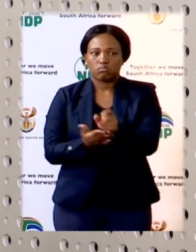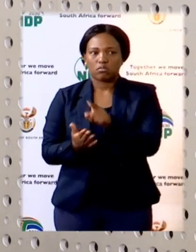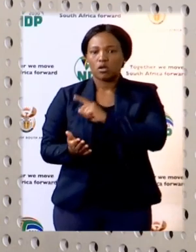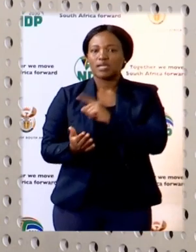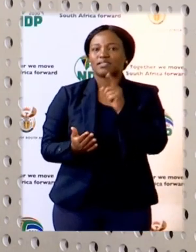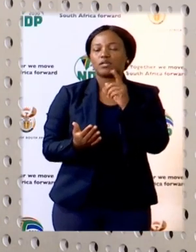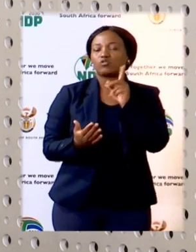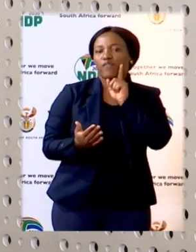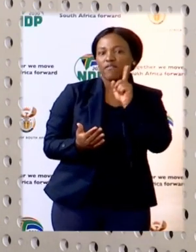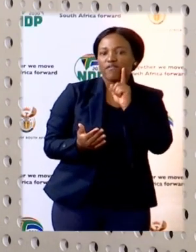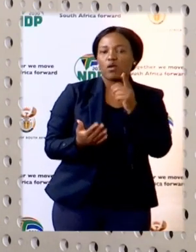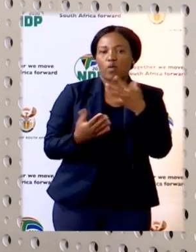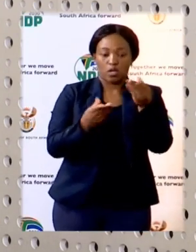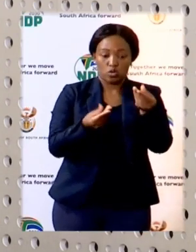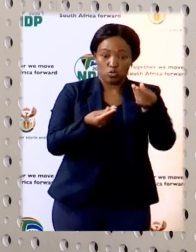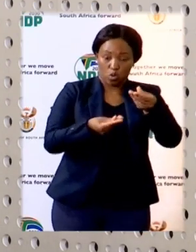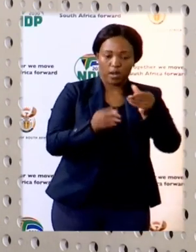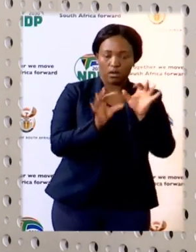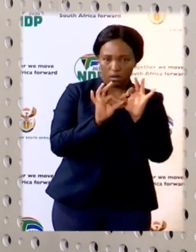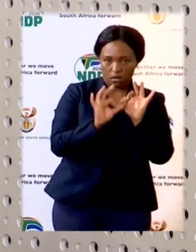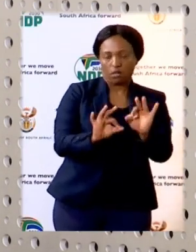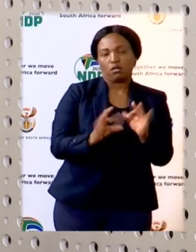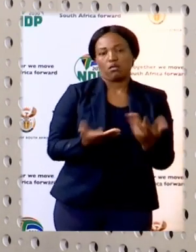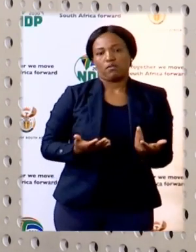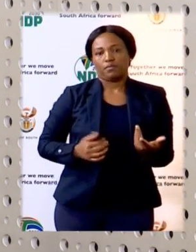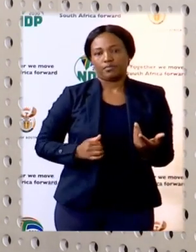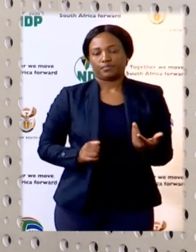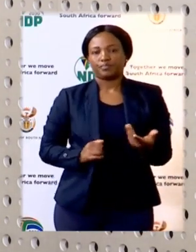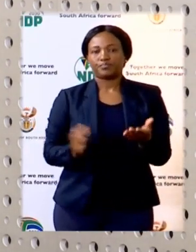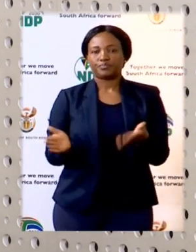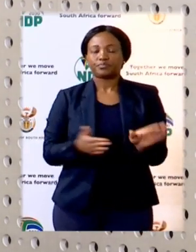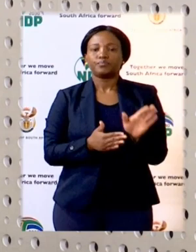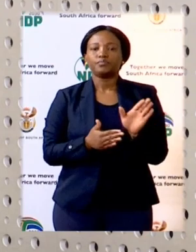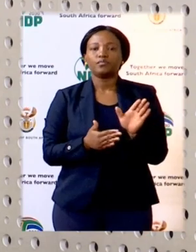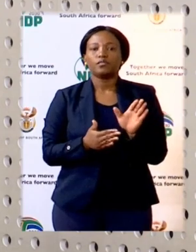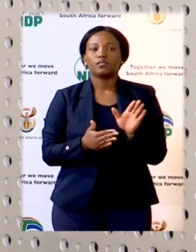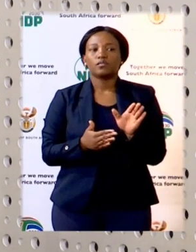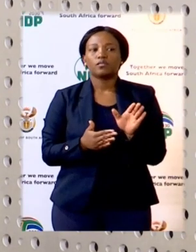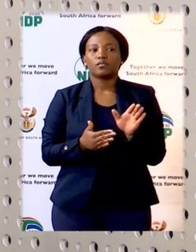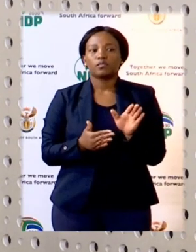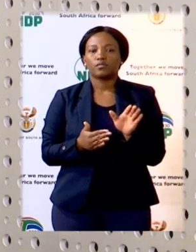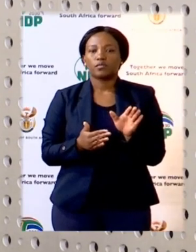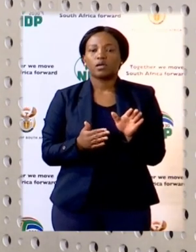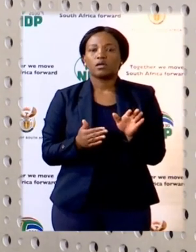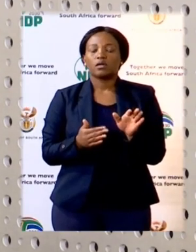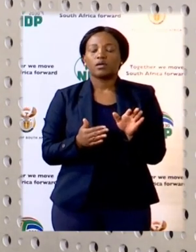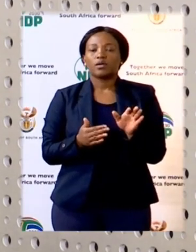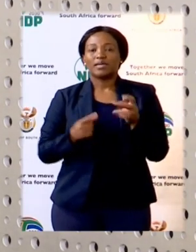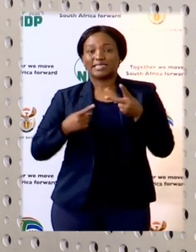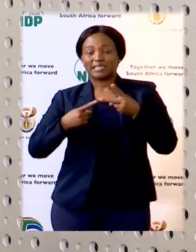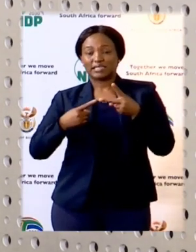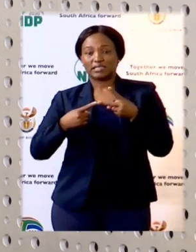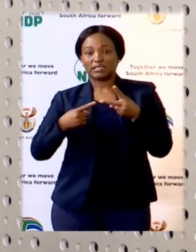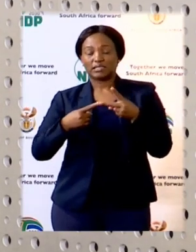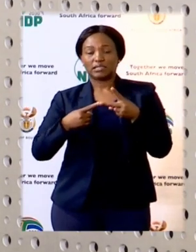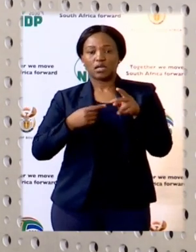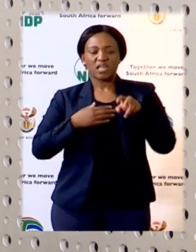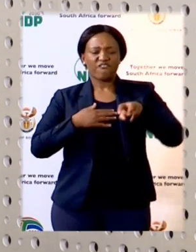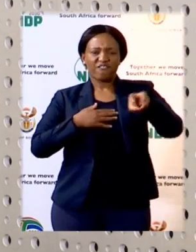it will be just to verify that the documentation is correct. And the other thing, maybe on the